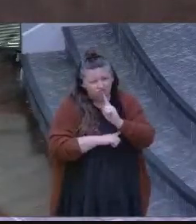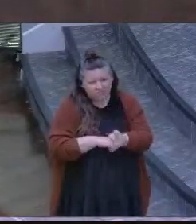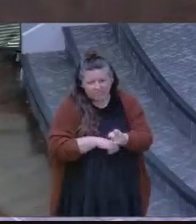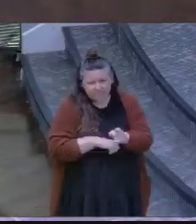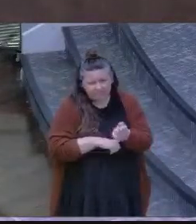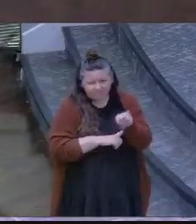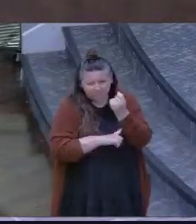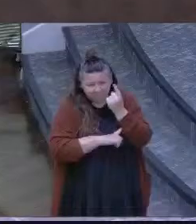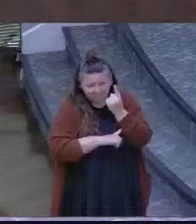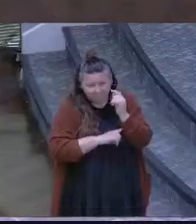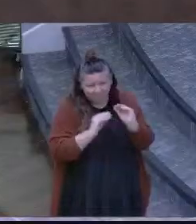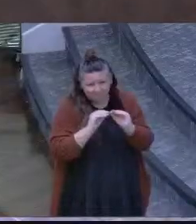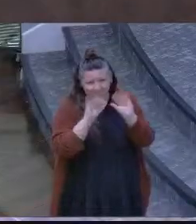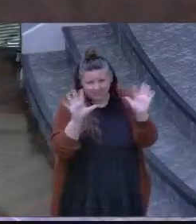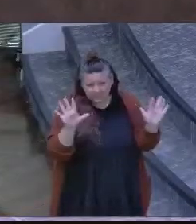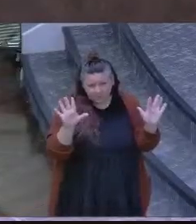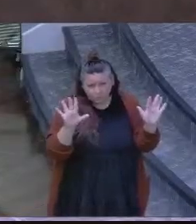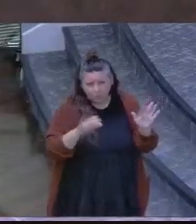understand, and I guess I